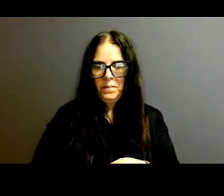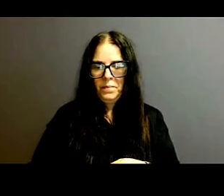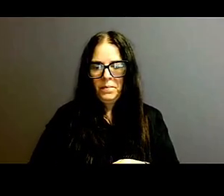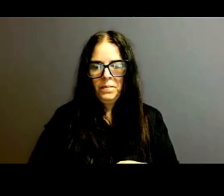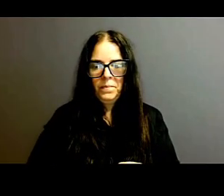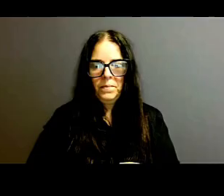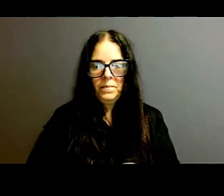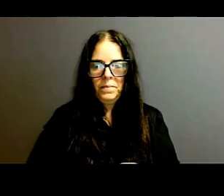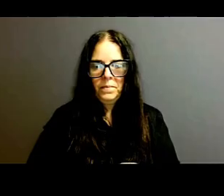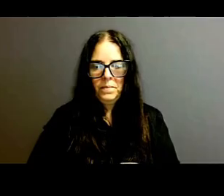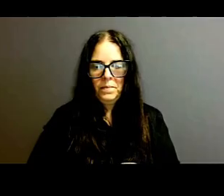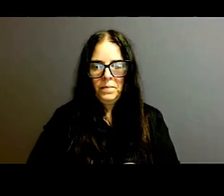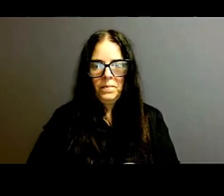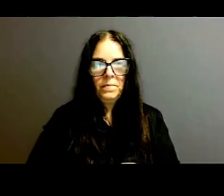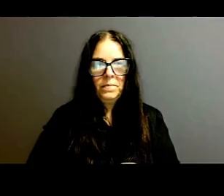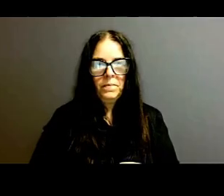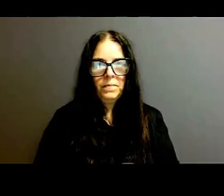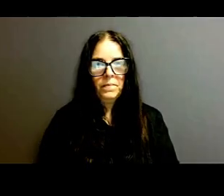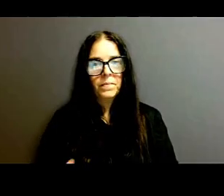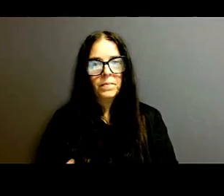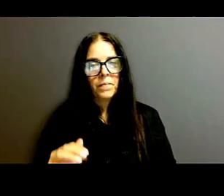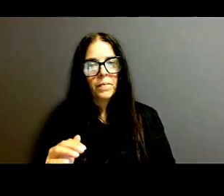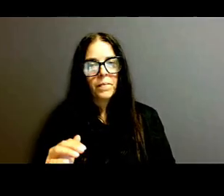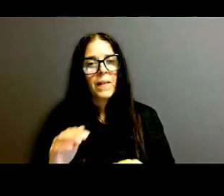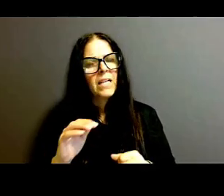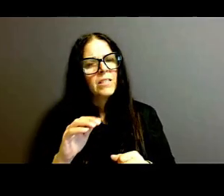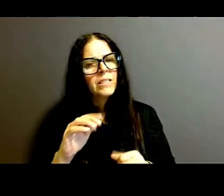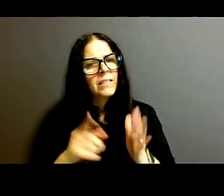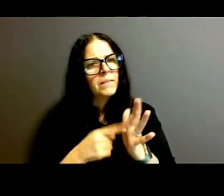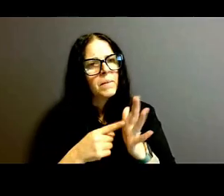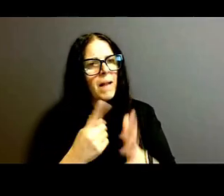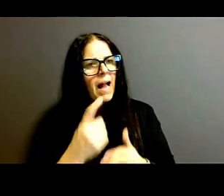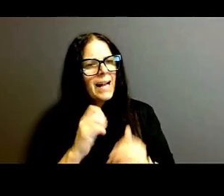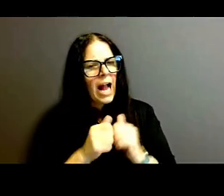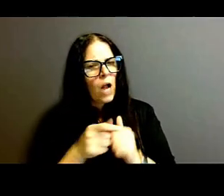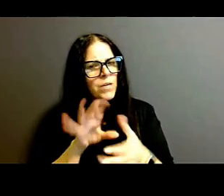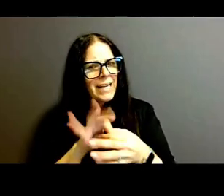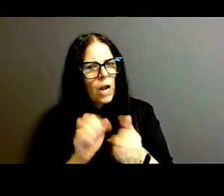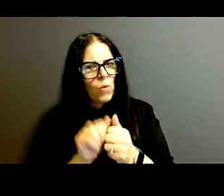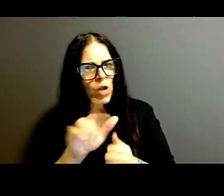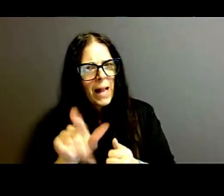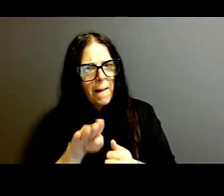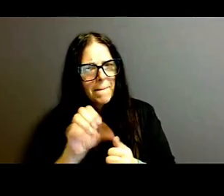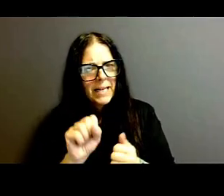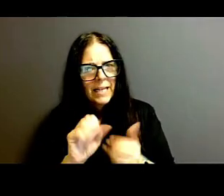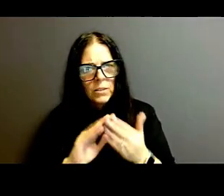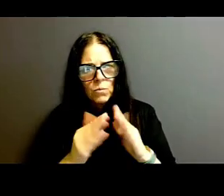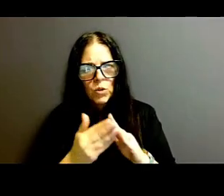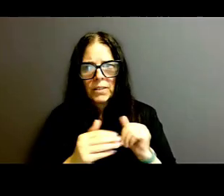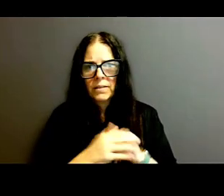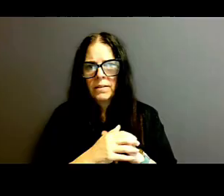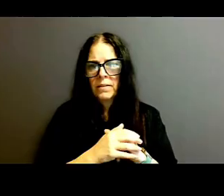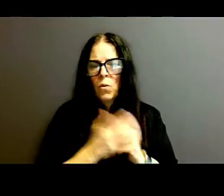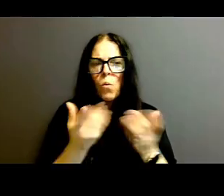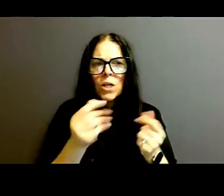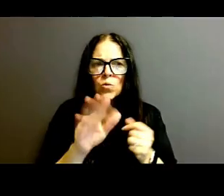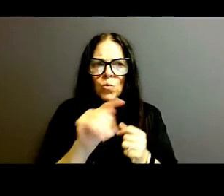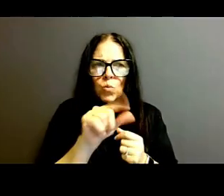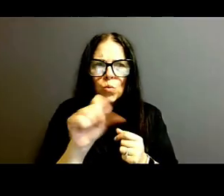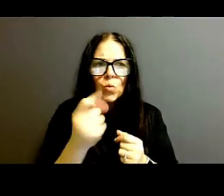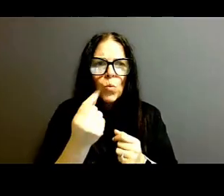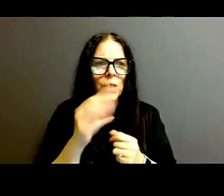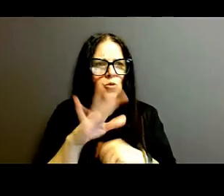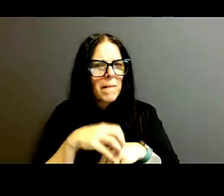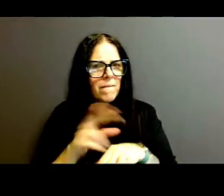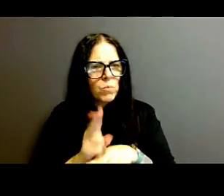you currently connect with your LBS community? What are some of the main tools and platforms that you use? And to do that, I'm going to